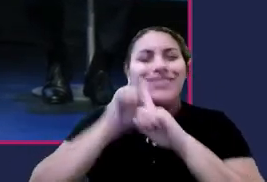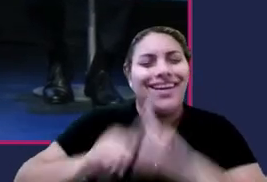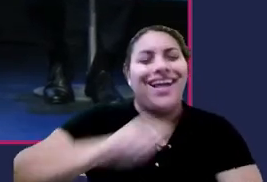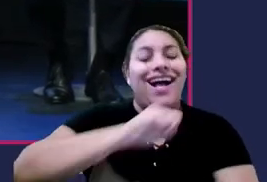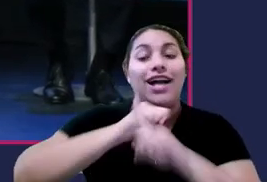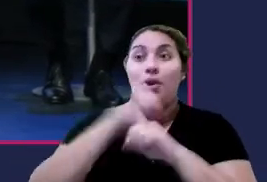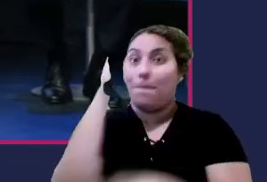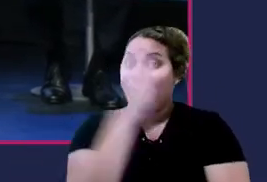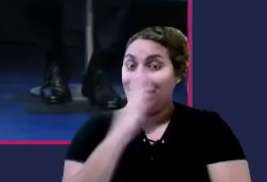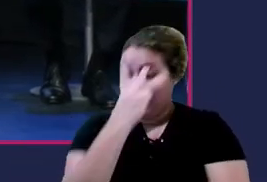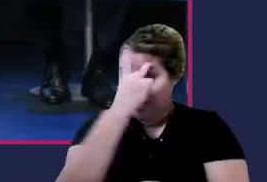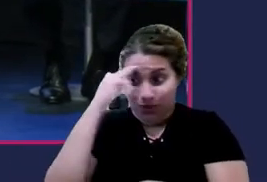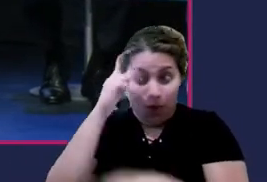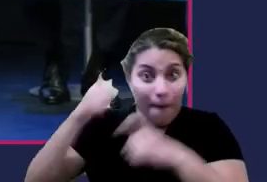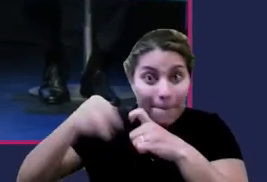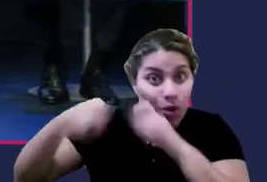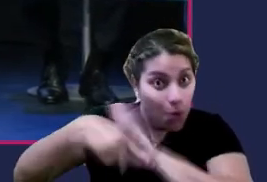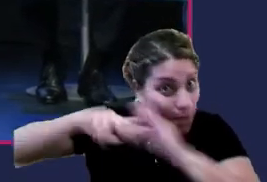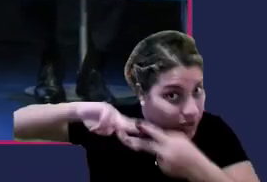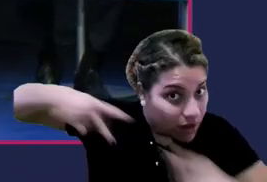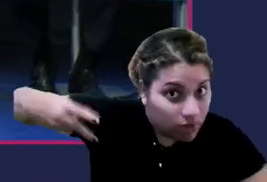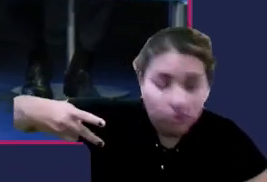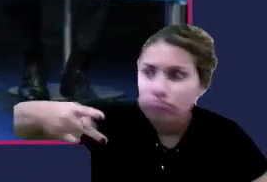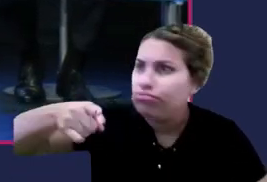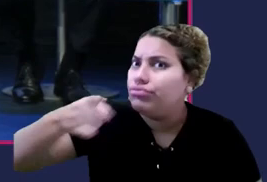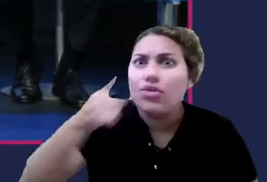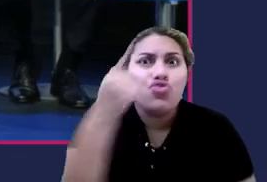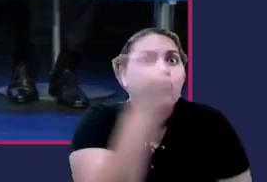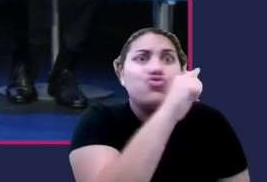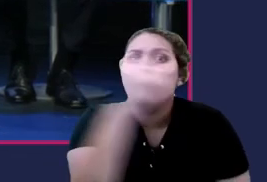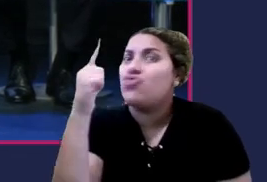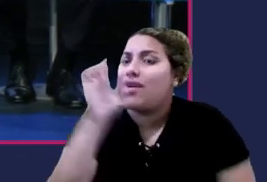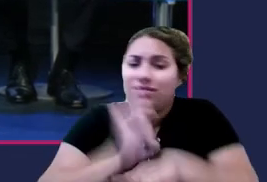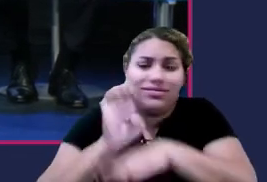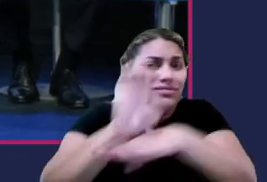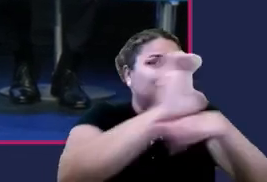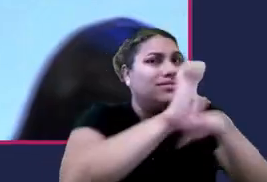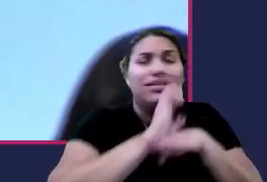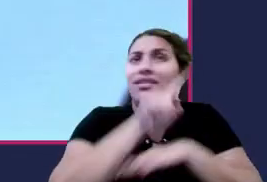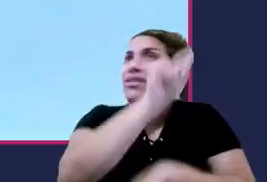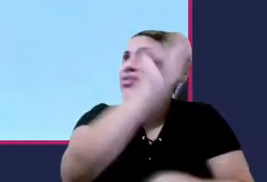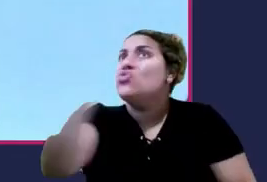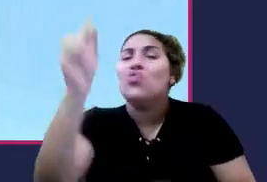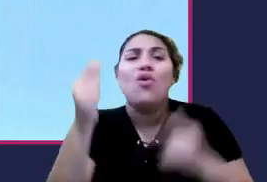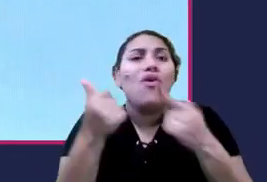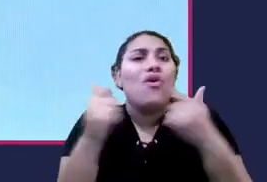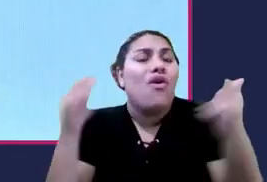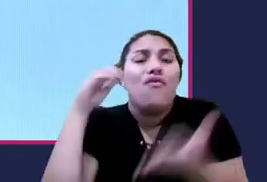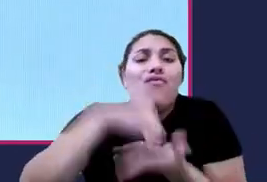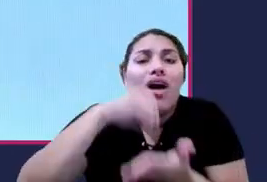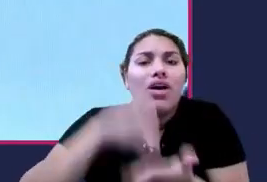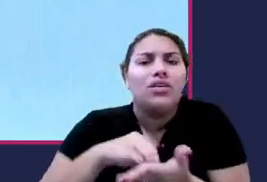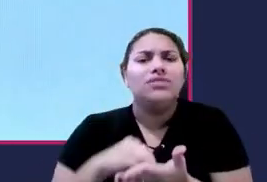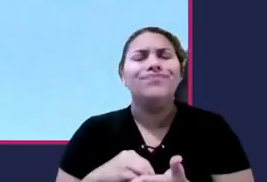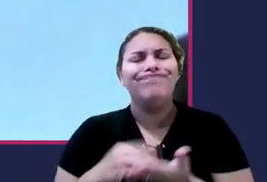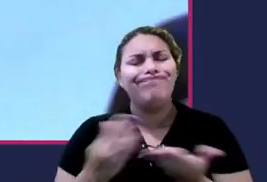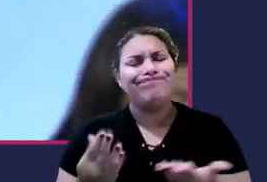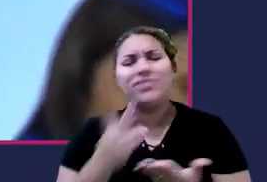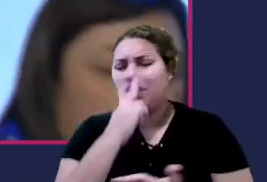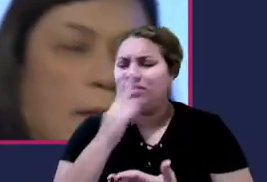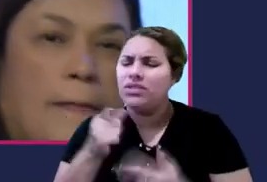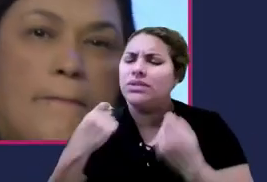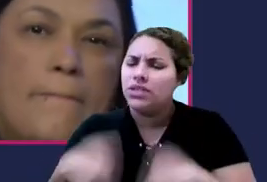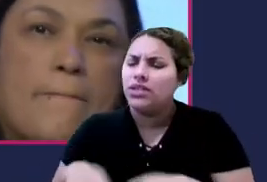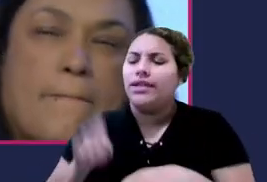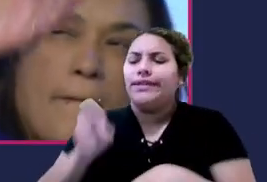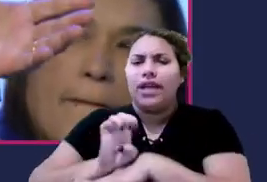Genetics, there are no specialists. They're usually around here. So patients have to move back and forth